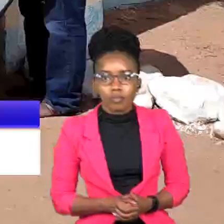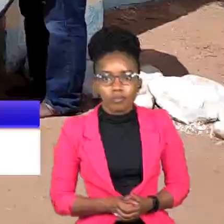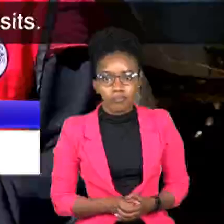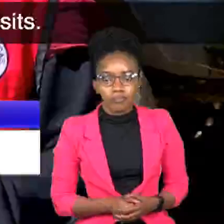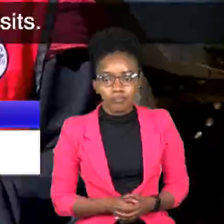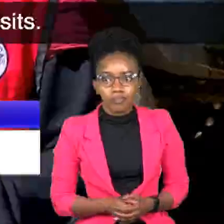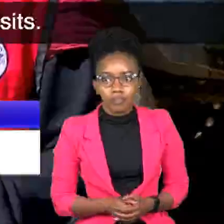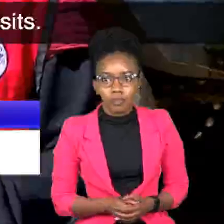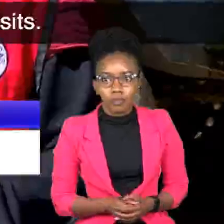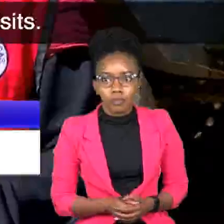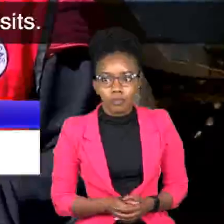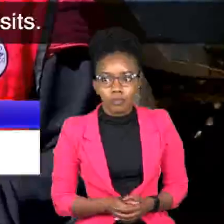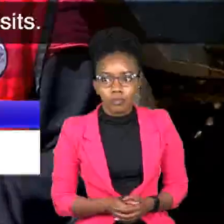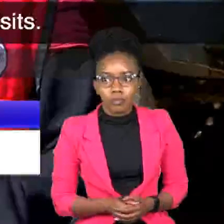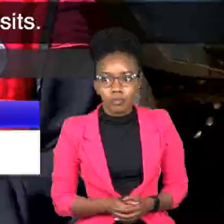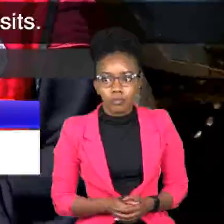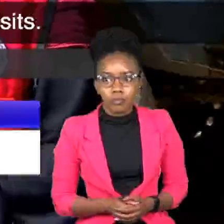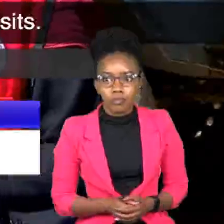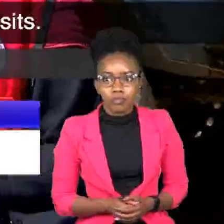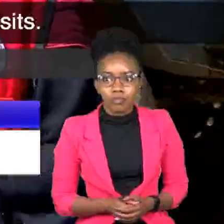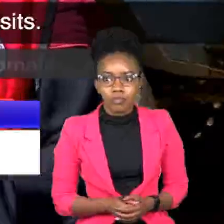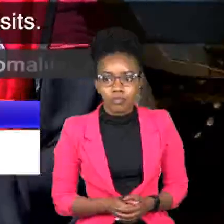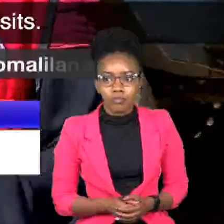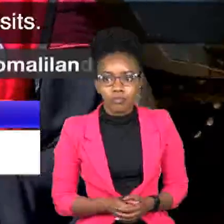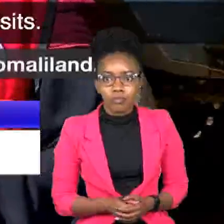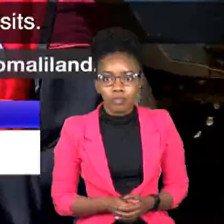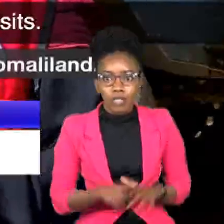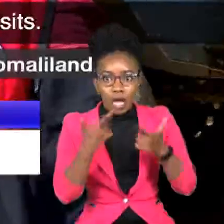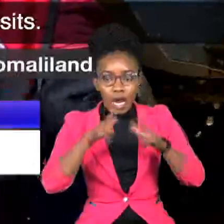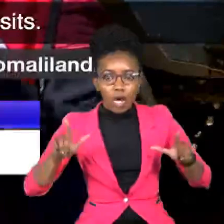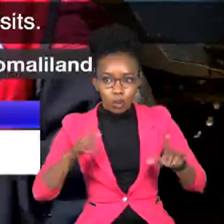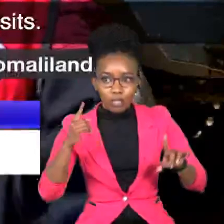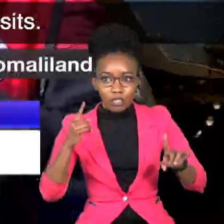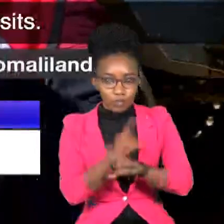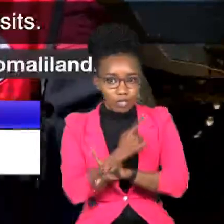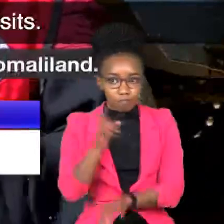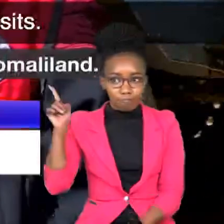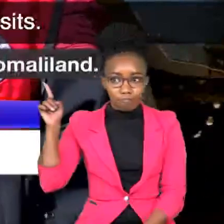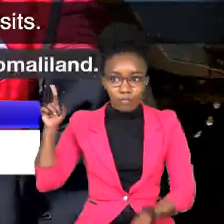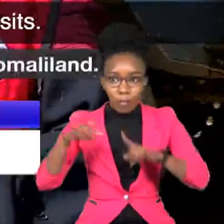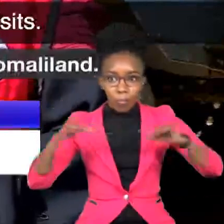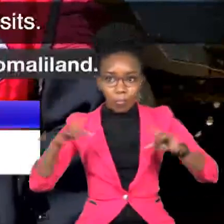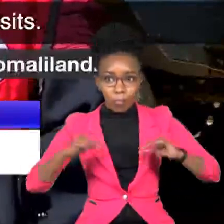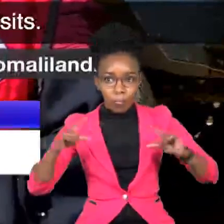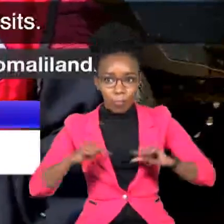COVID-19 waxa aan ku helay aniga oo ku jira hawshii house to house ama guriga guriga